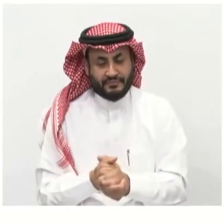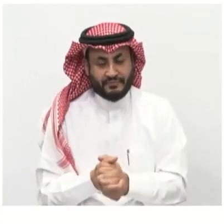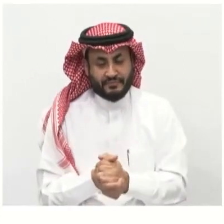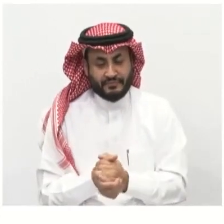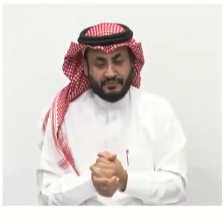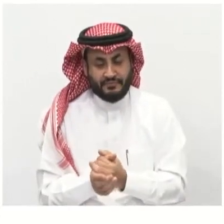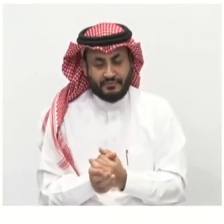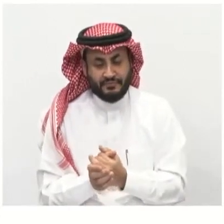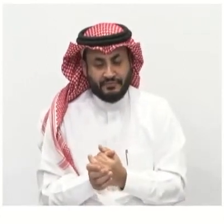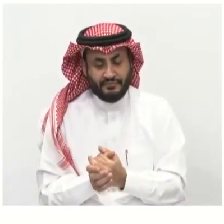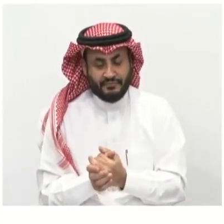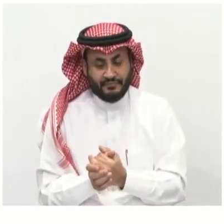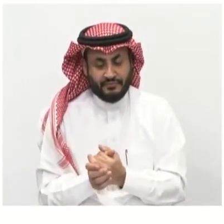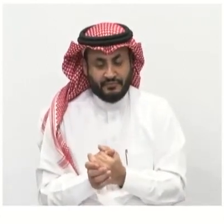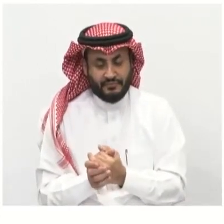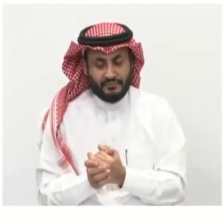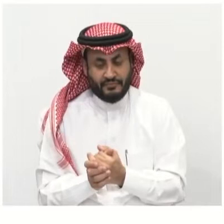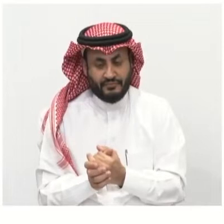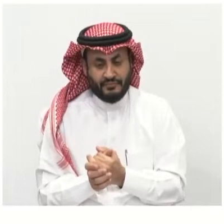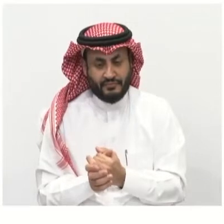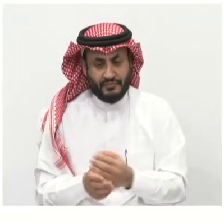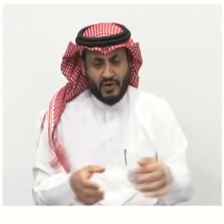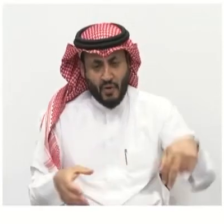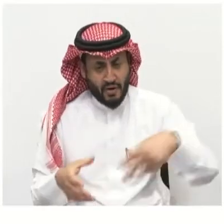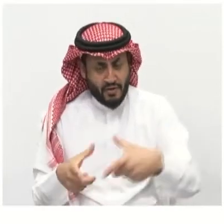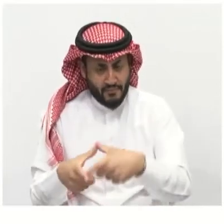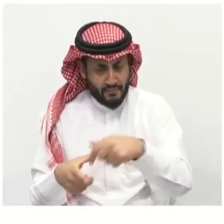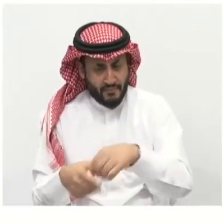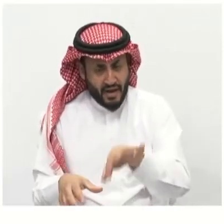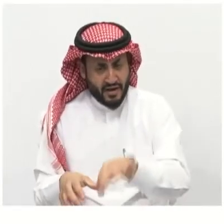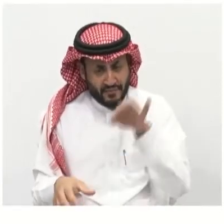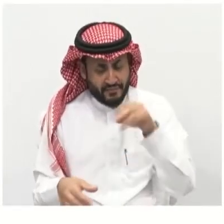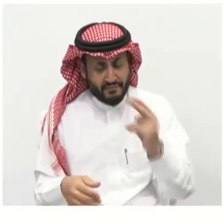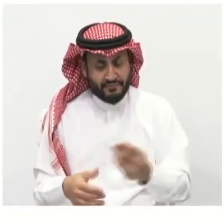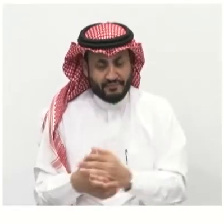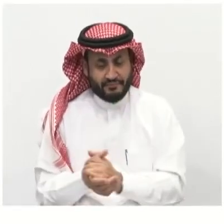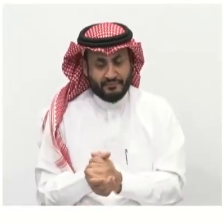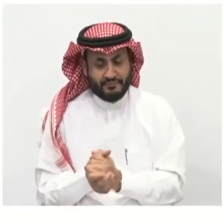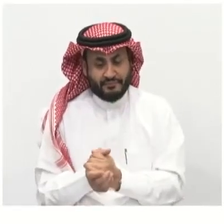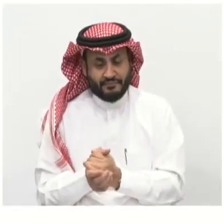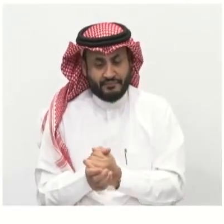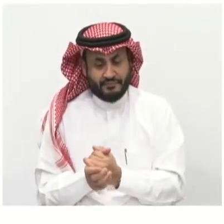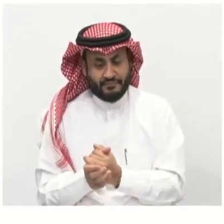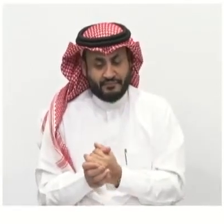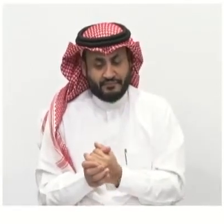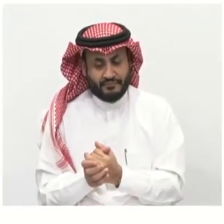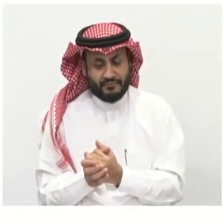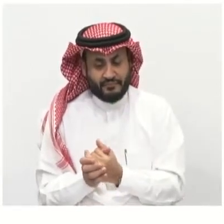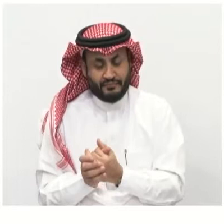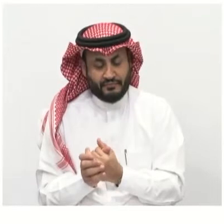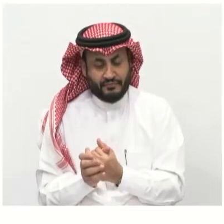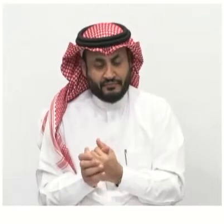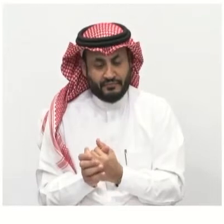back from school, she goes in her room, grabs her art supplies, and goes out to her